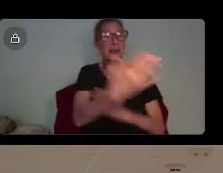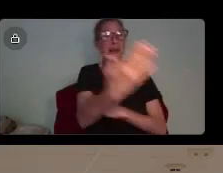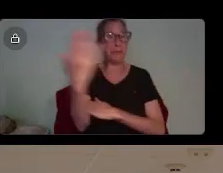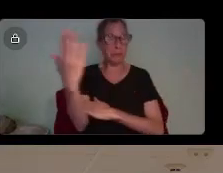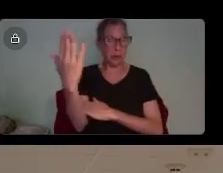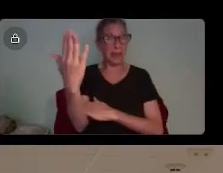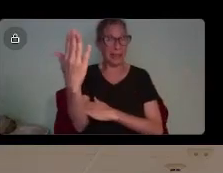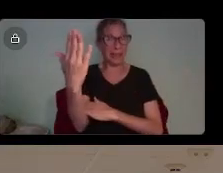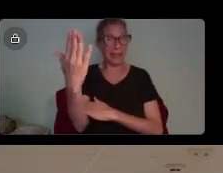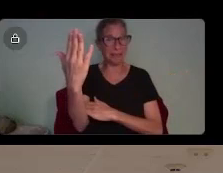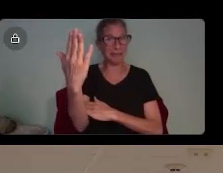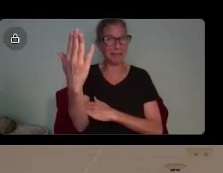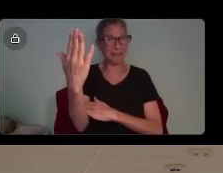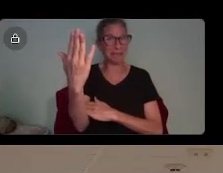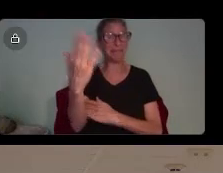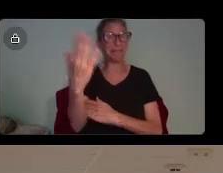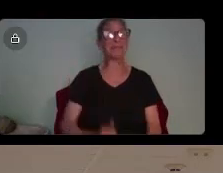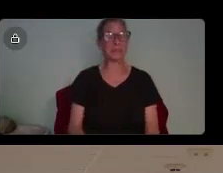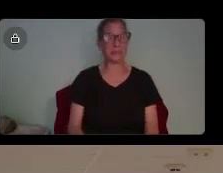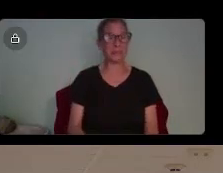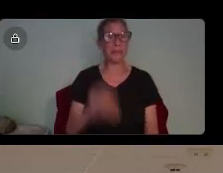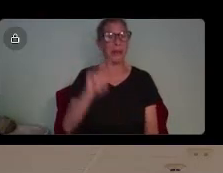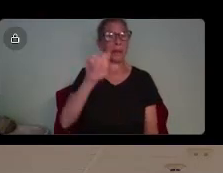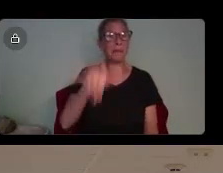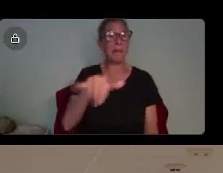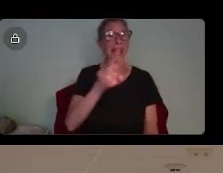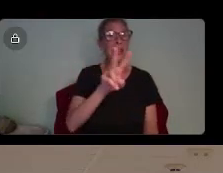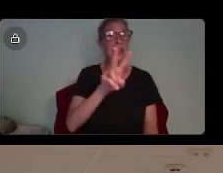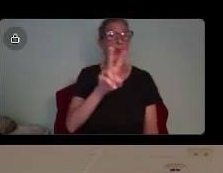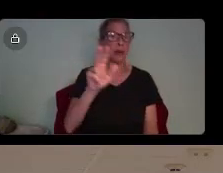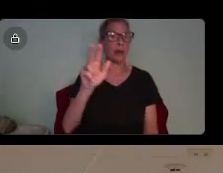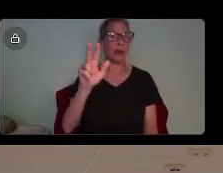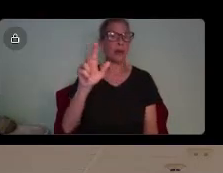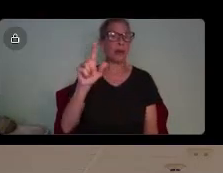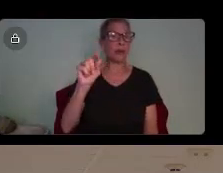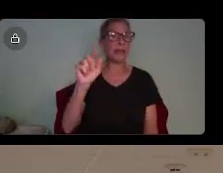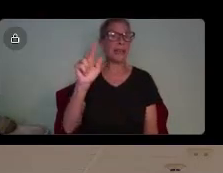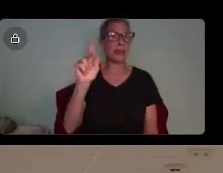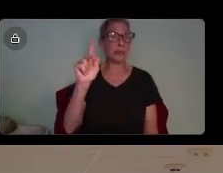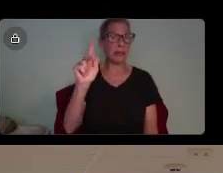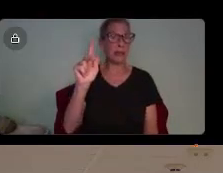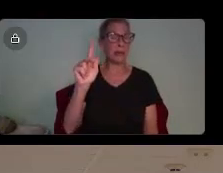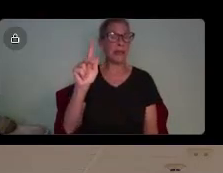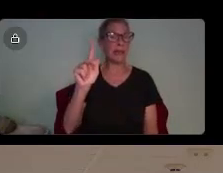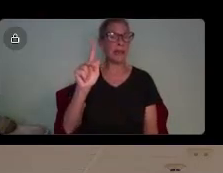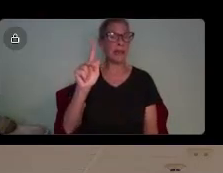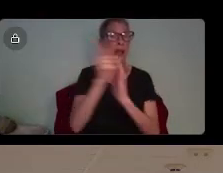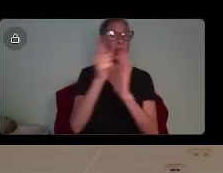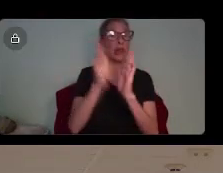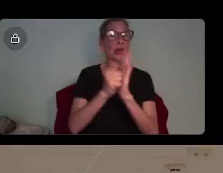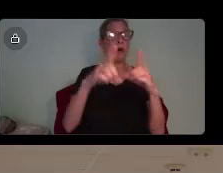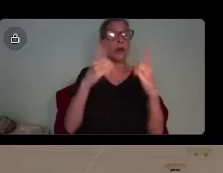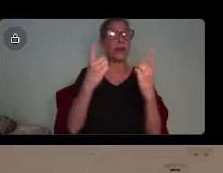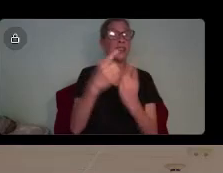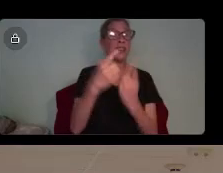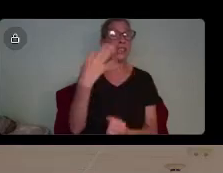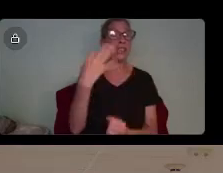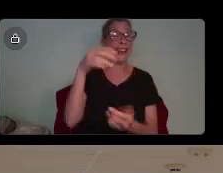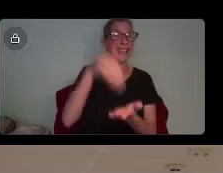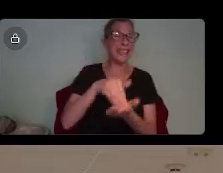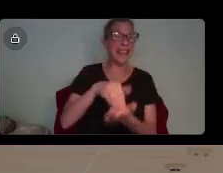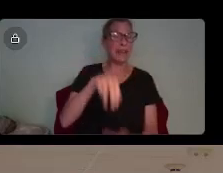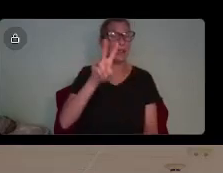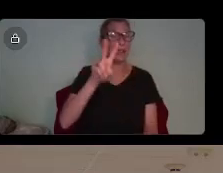Madam Vice Chair, board members. In May 2023, the Adjudication Division held